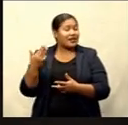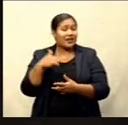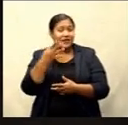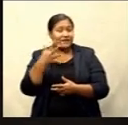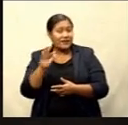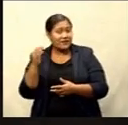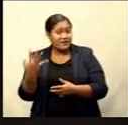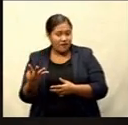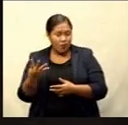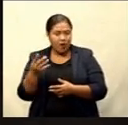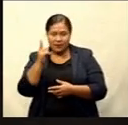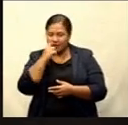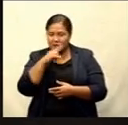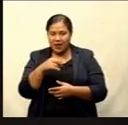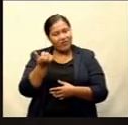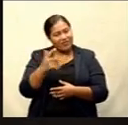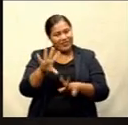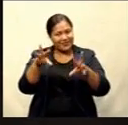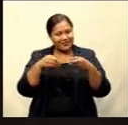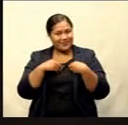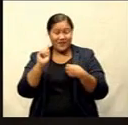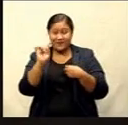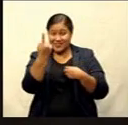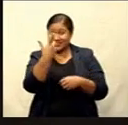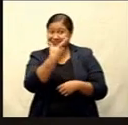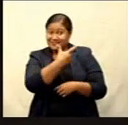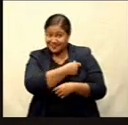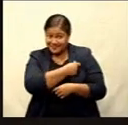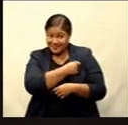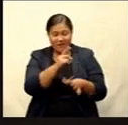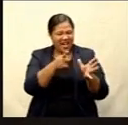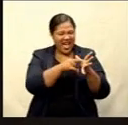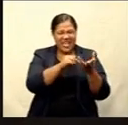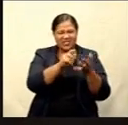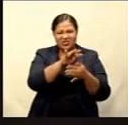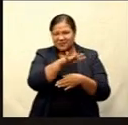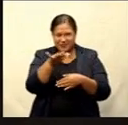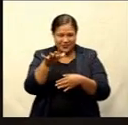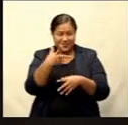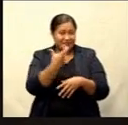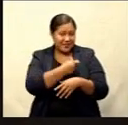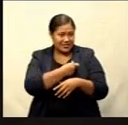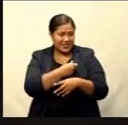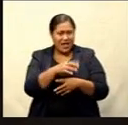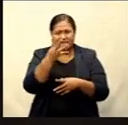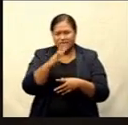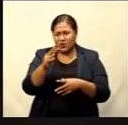279,954 people have received their first dose of the AstraZeneca vaccine, while